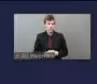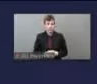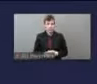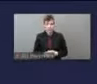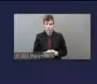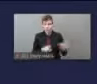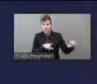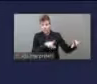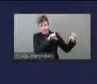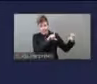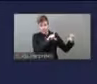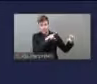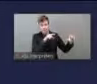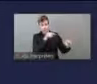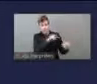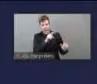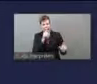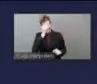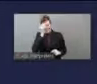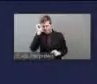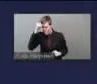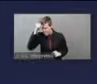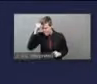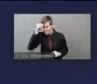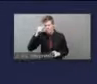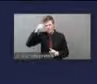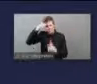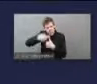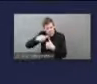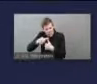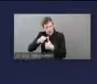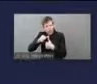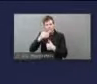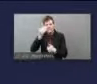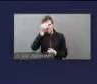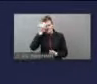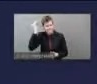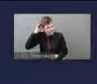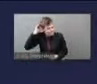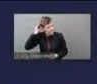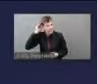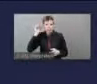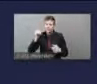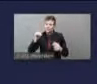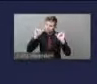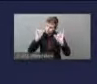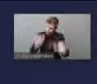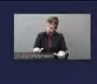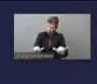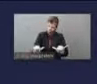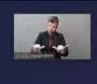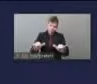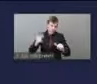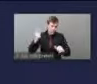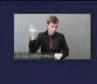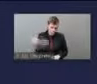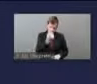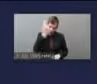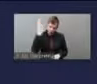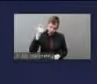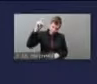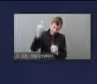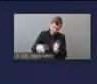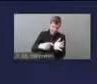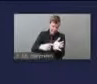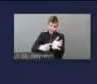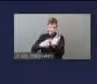aren't going to shift the mask mandate. Maybe someone will talk, or he'll just do it on his own, Dr. Scrace, about what you can do to make